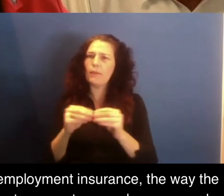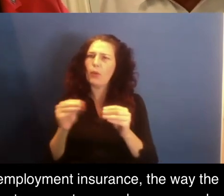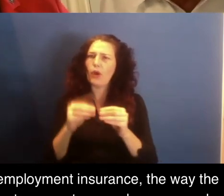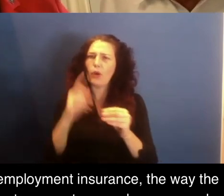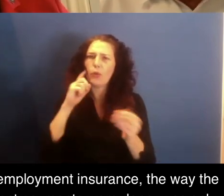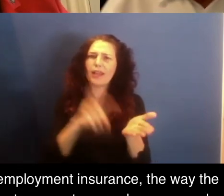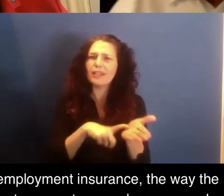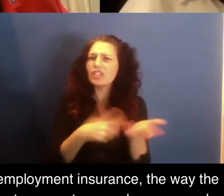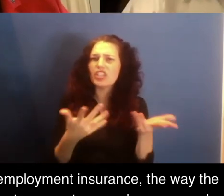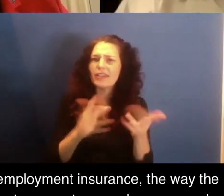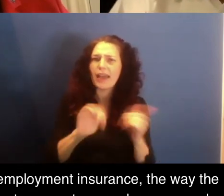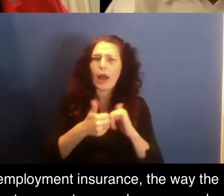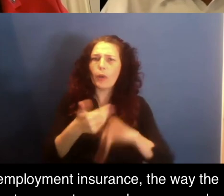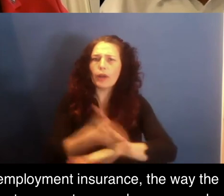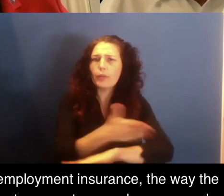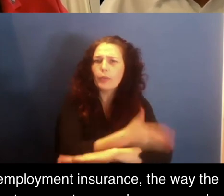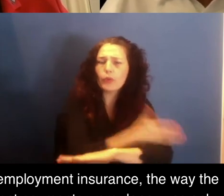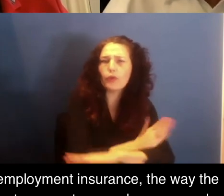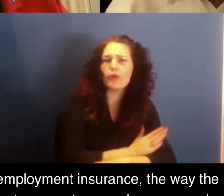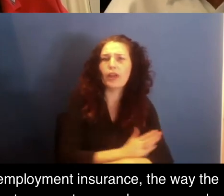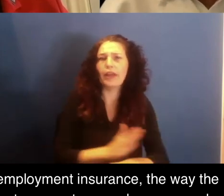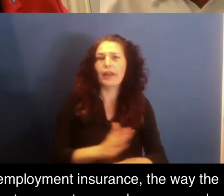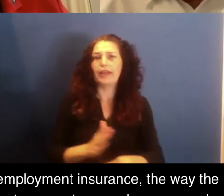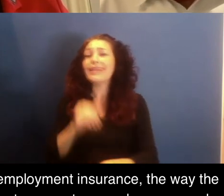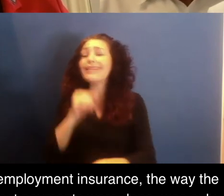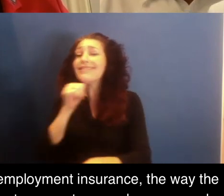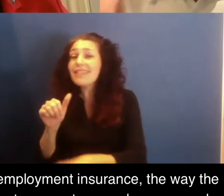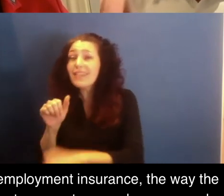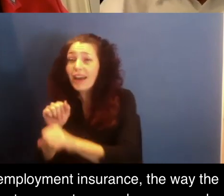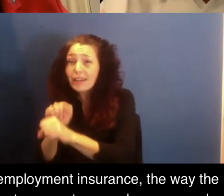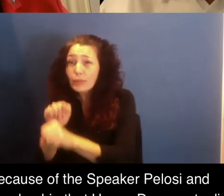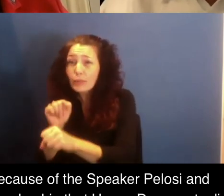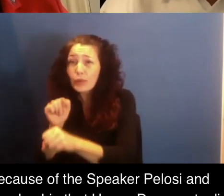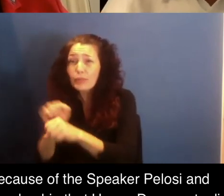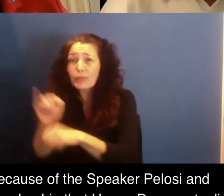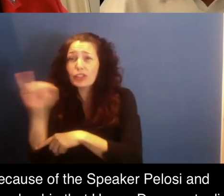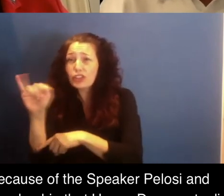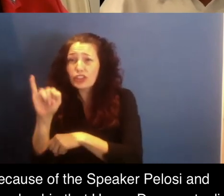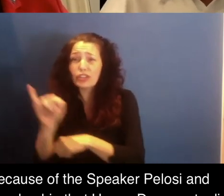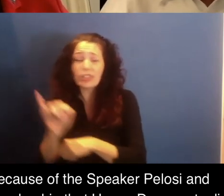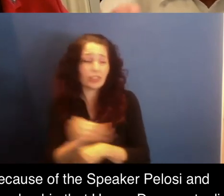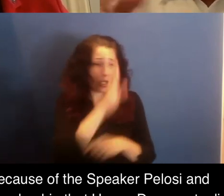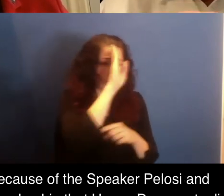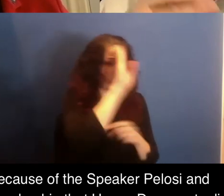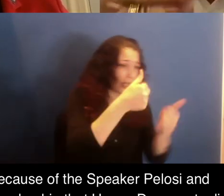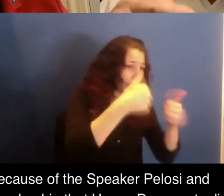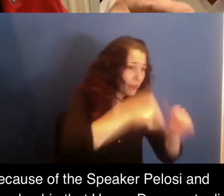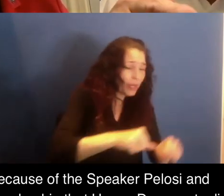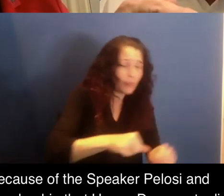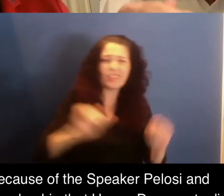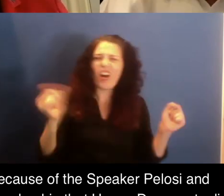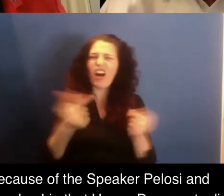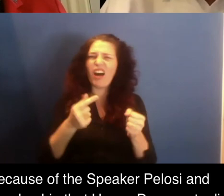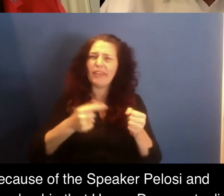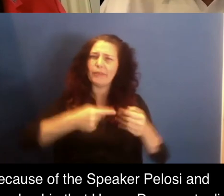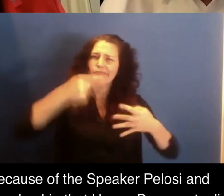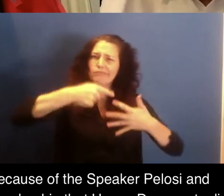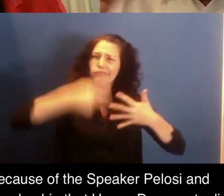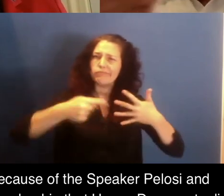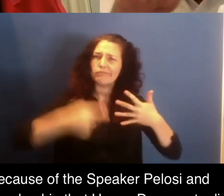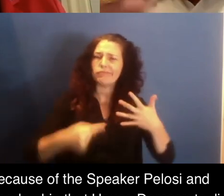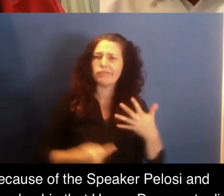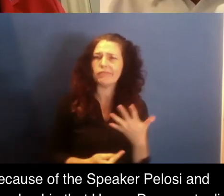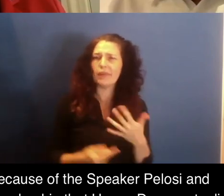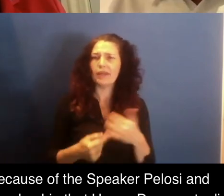like unemployment insurance, uh, the way the direct payments were done was only because of the, um, Speaker Pelosi